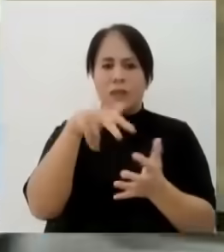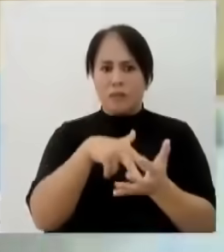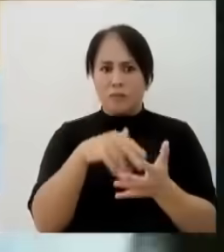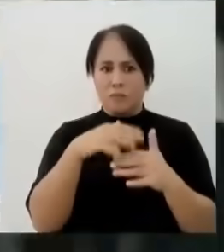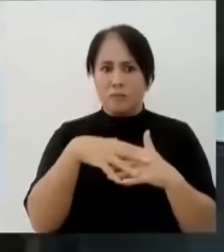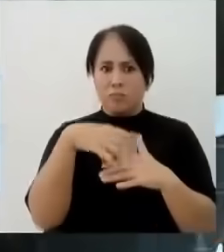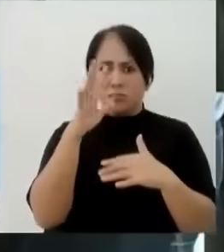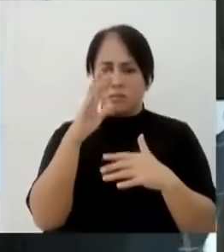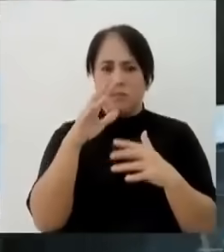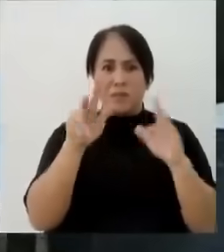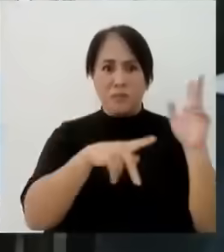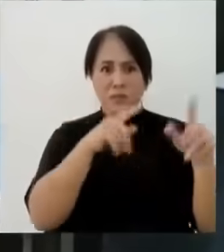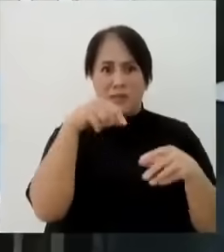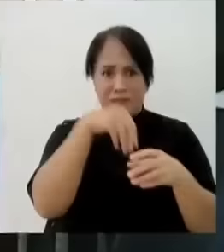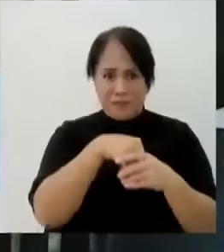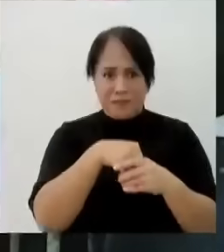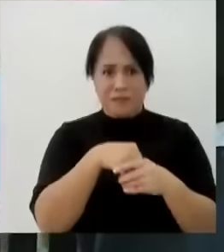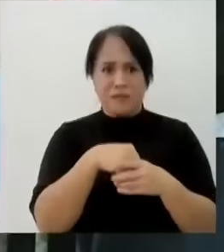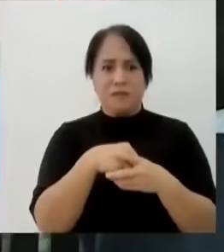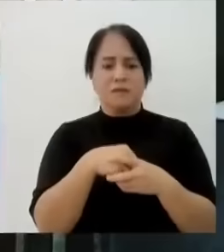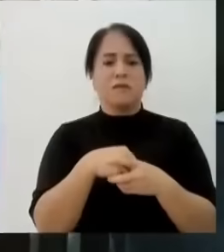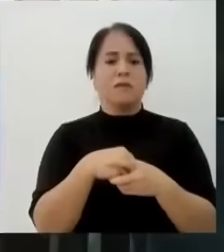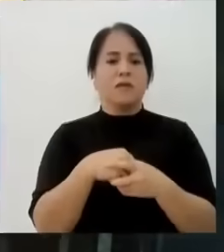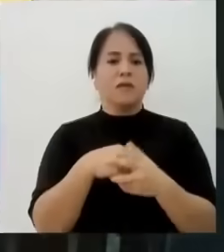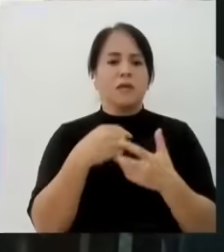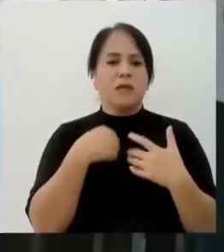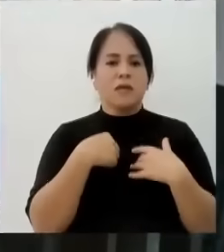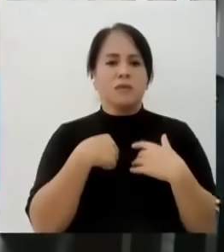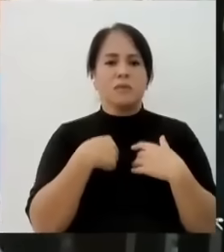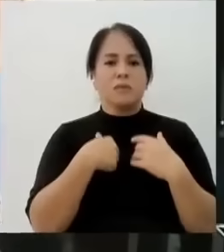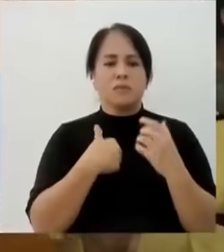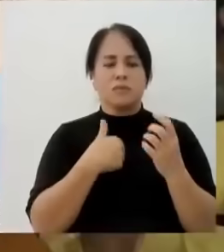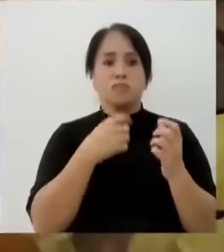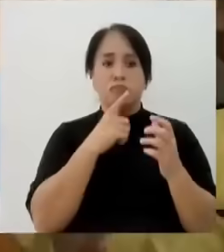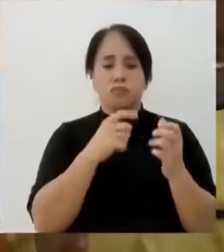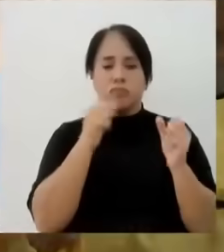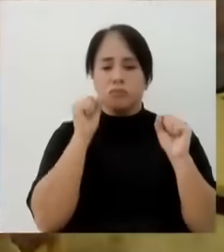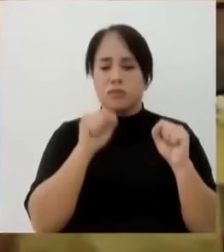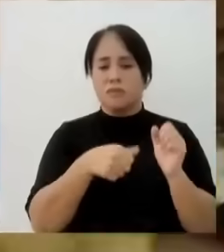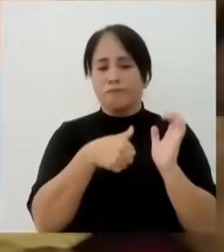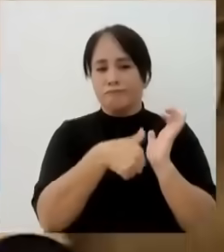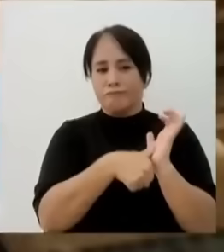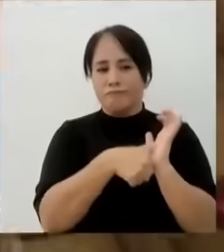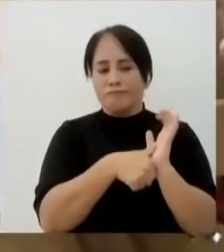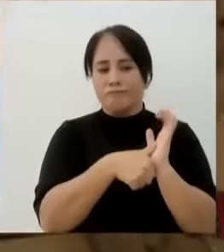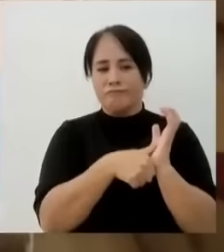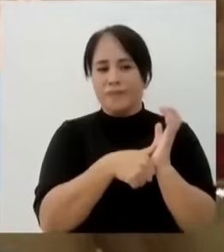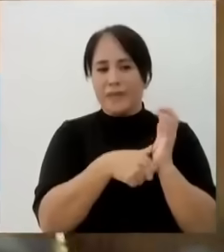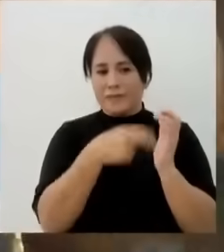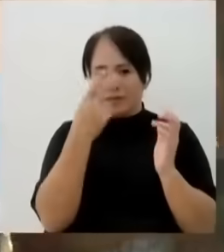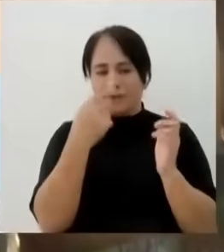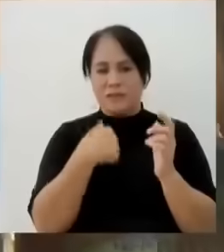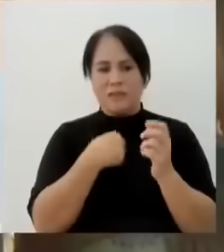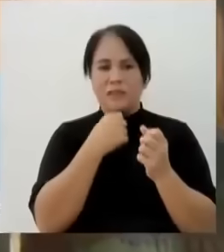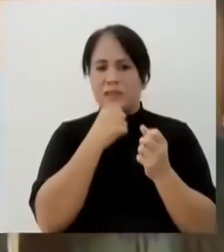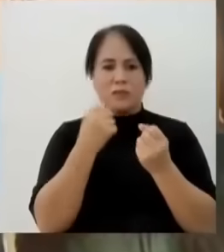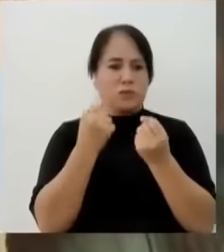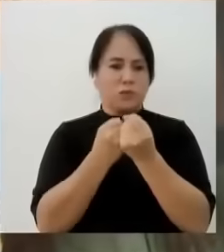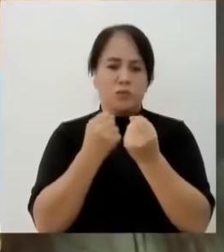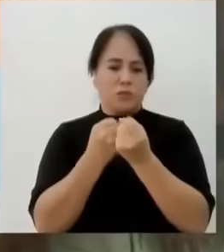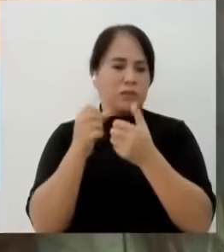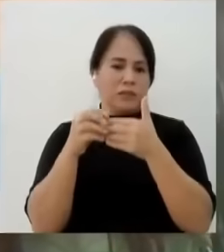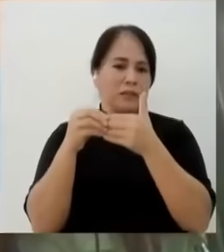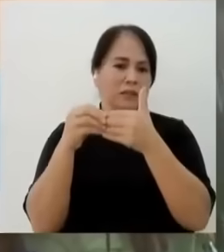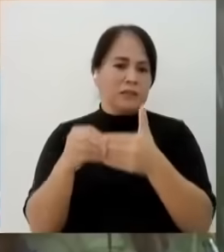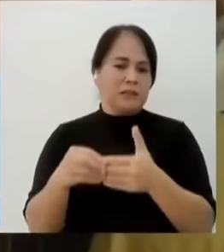and it's a voting block for them. And they did not support certain leaders in their